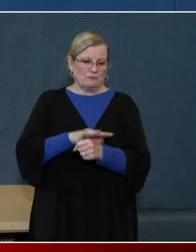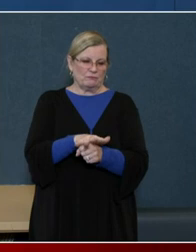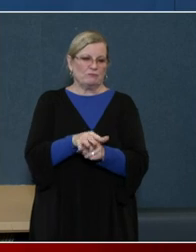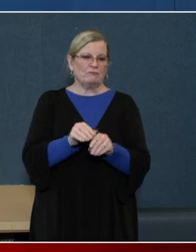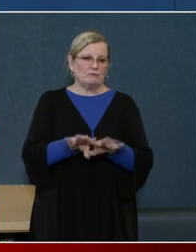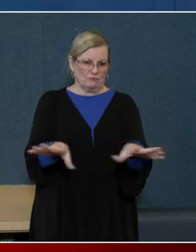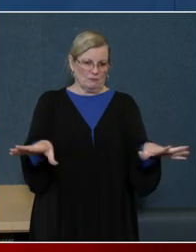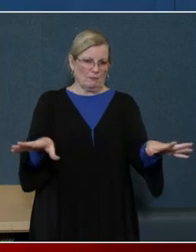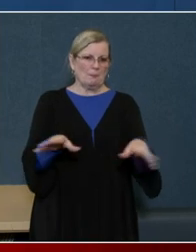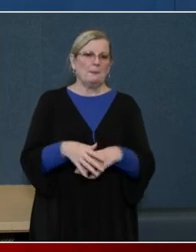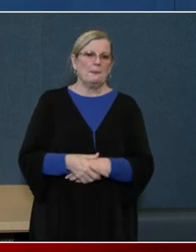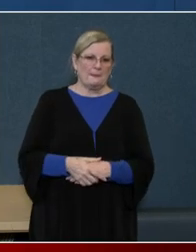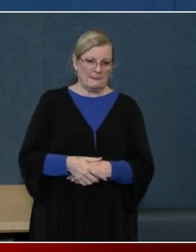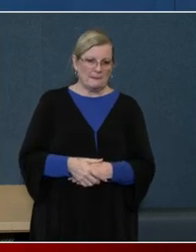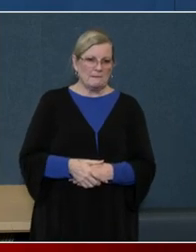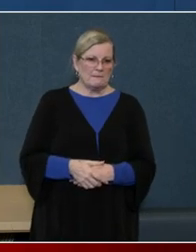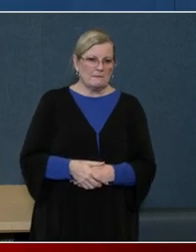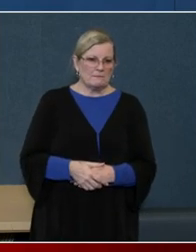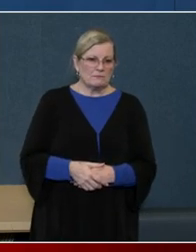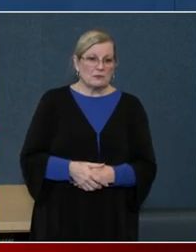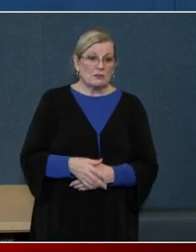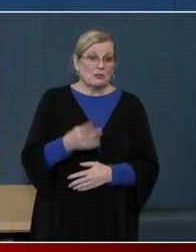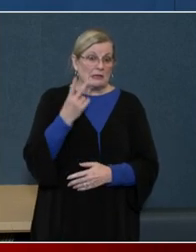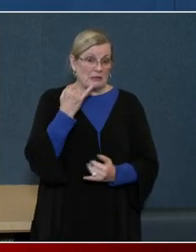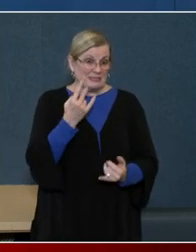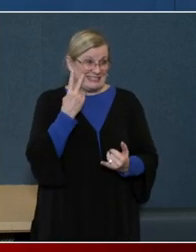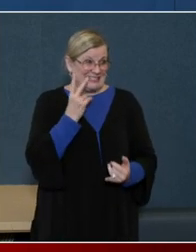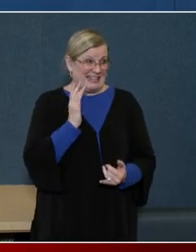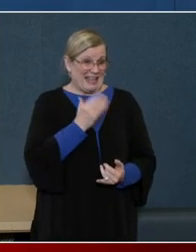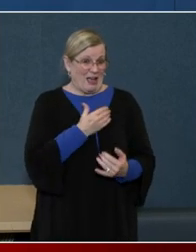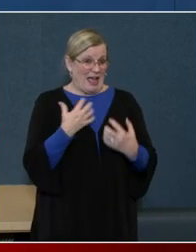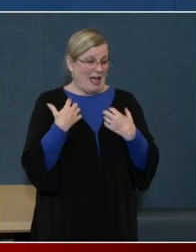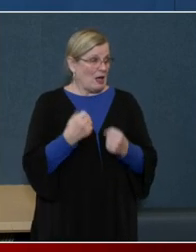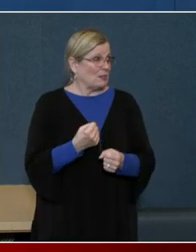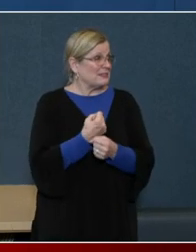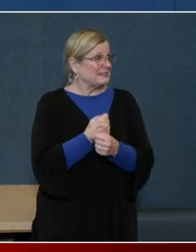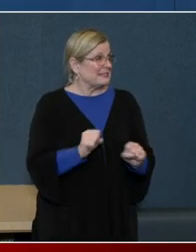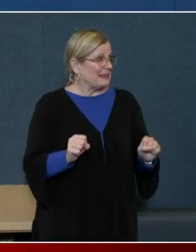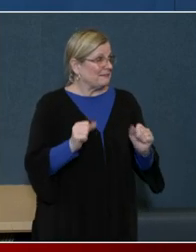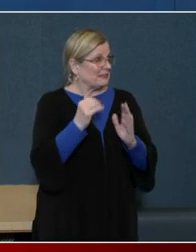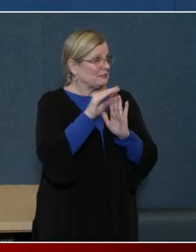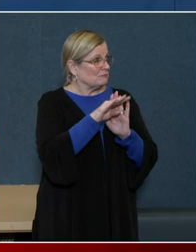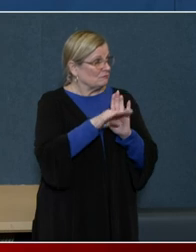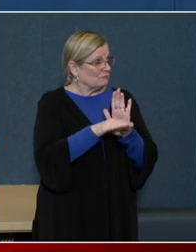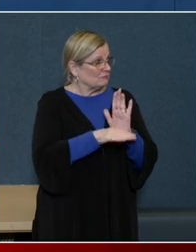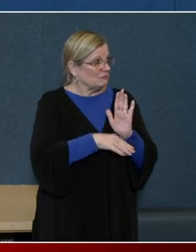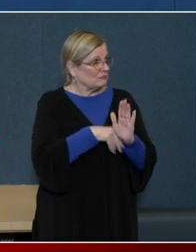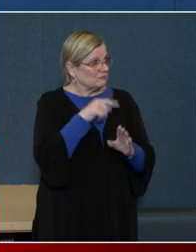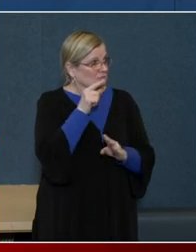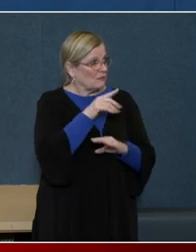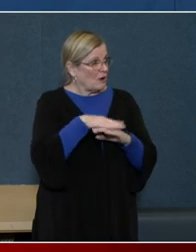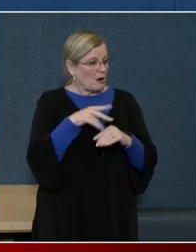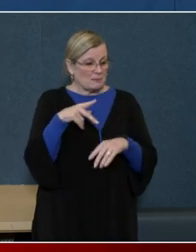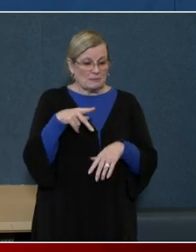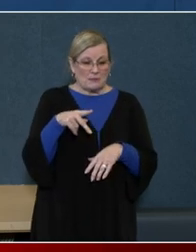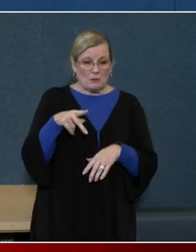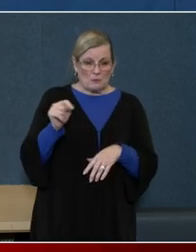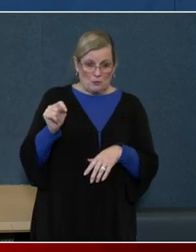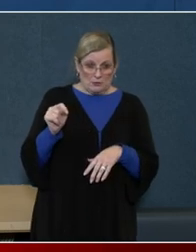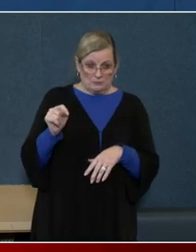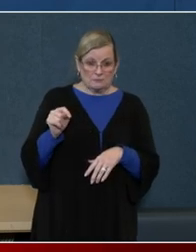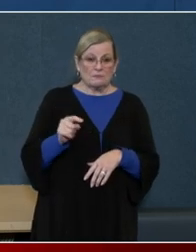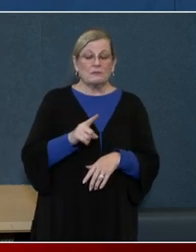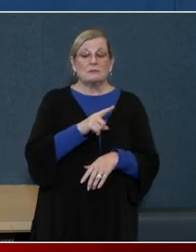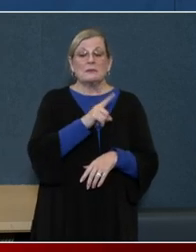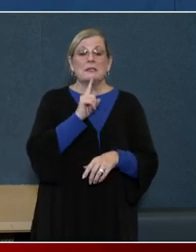see our health and safety commitments. These are commitments that DCPS have previously communicated